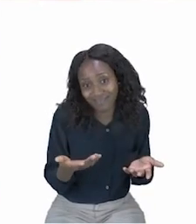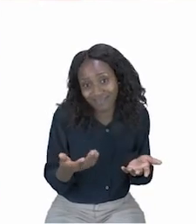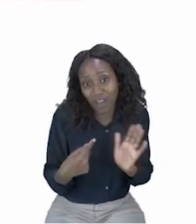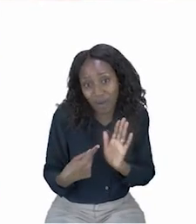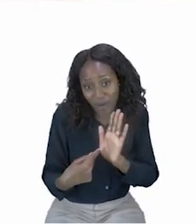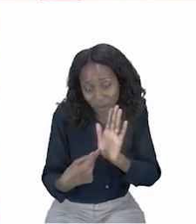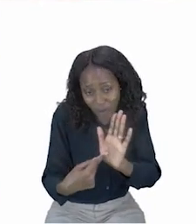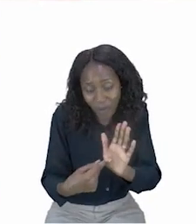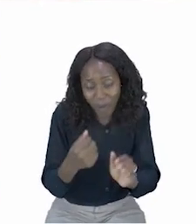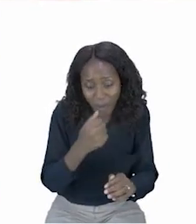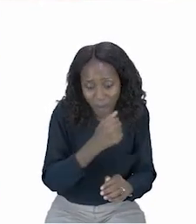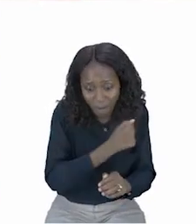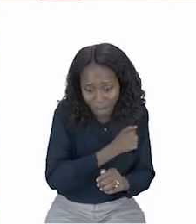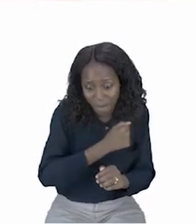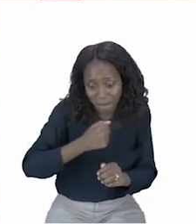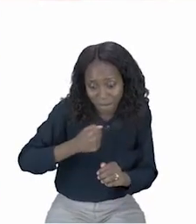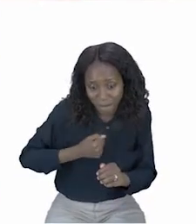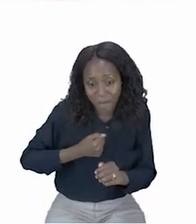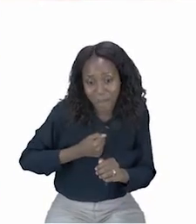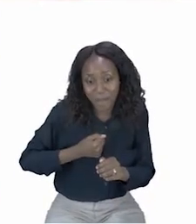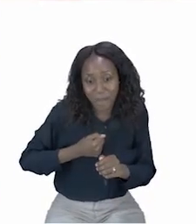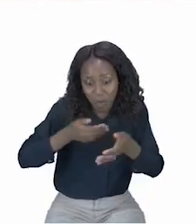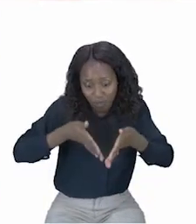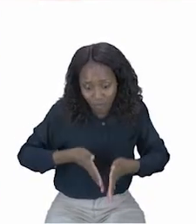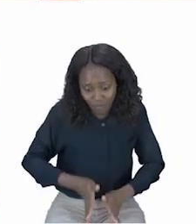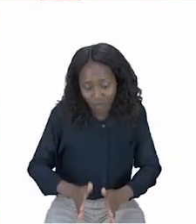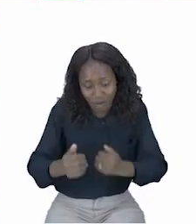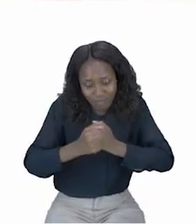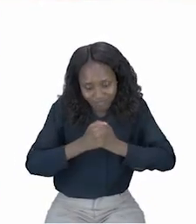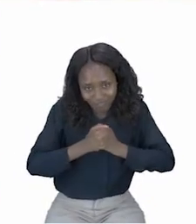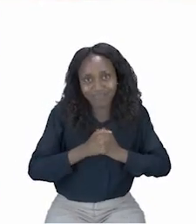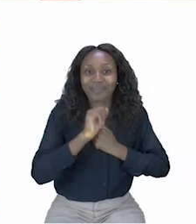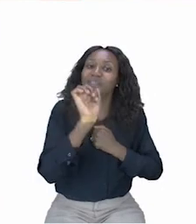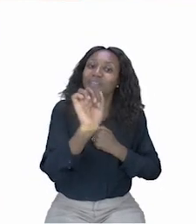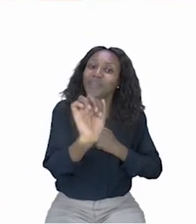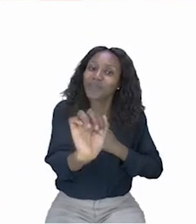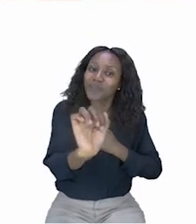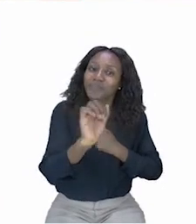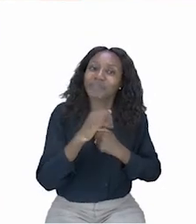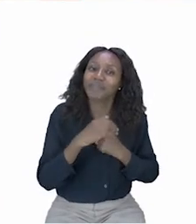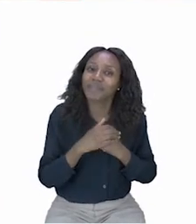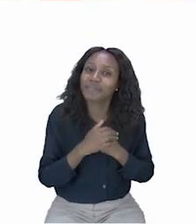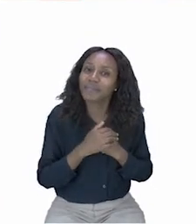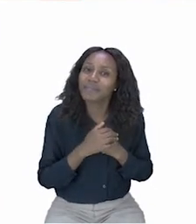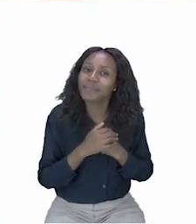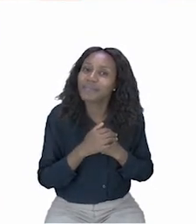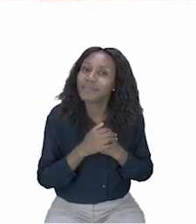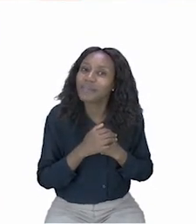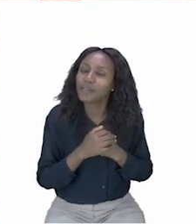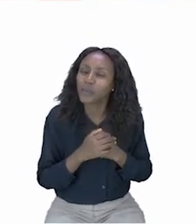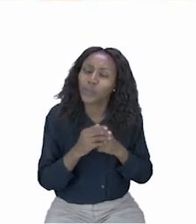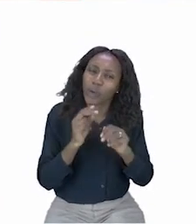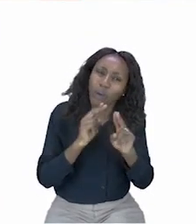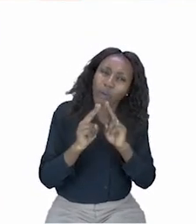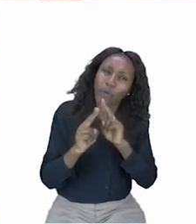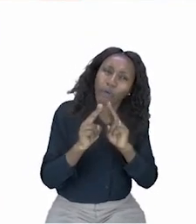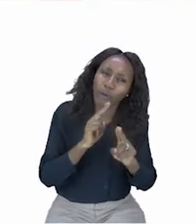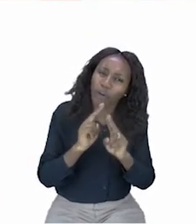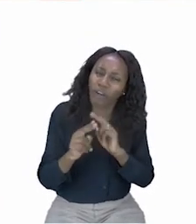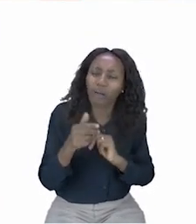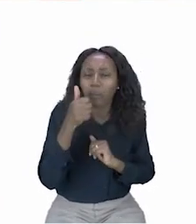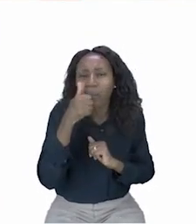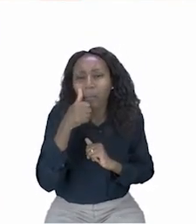that mother and father are your parents. Now, we have talked about